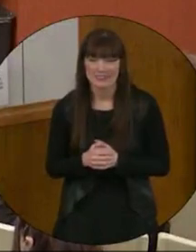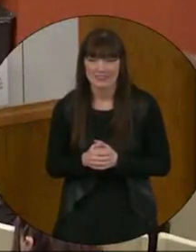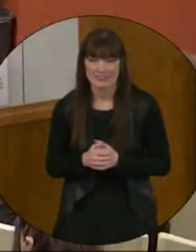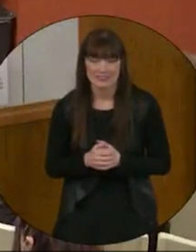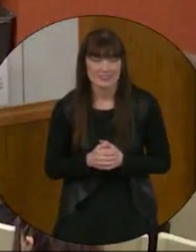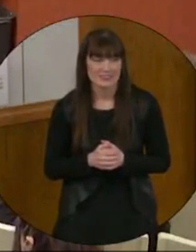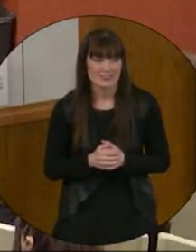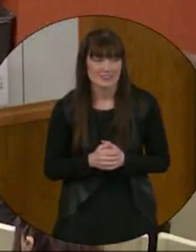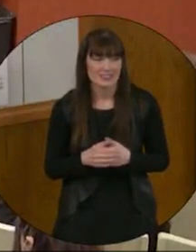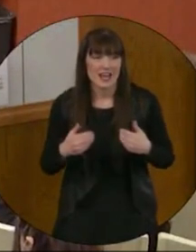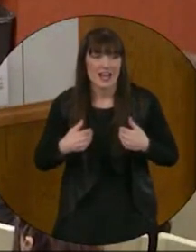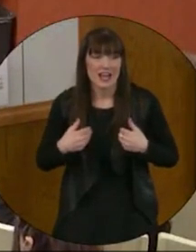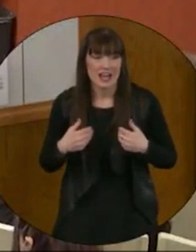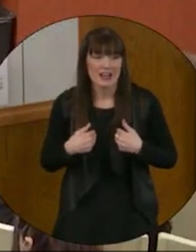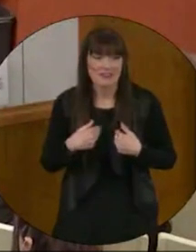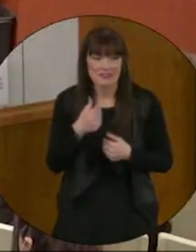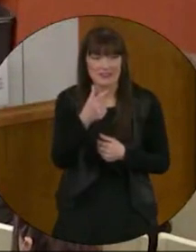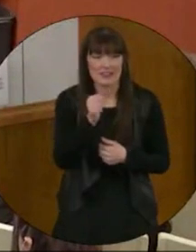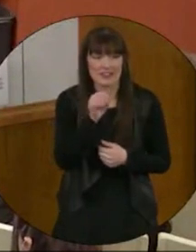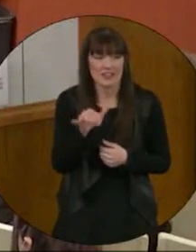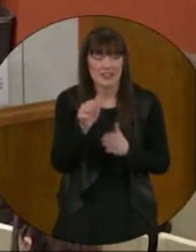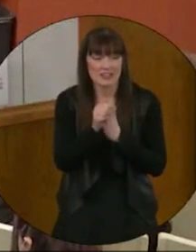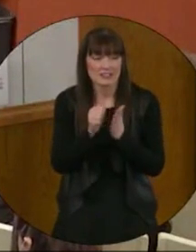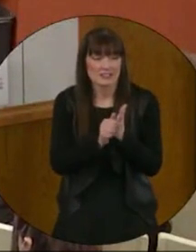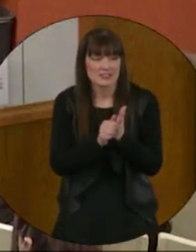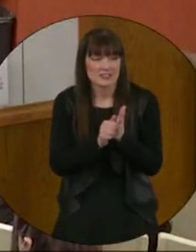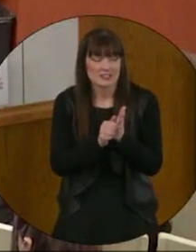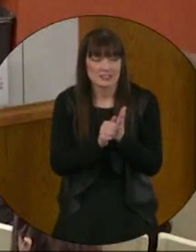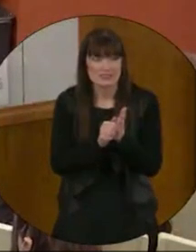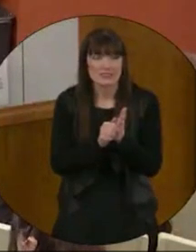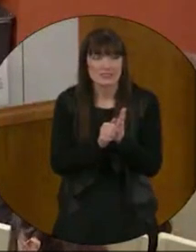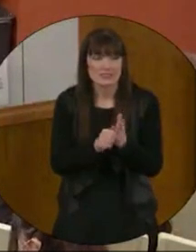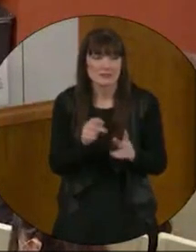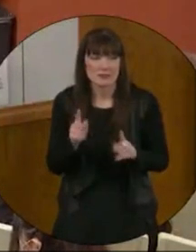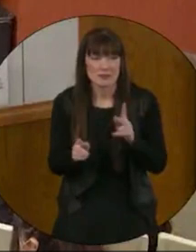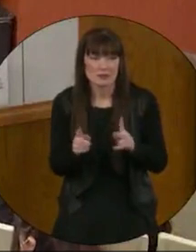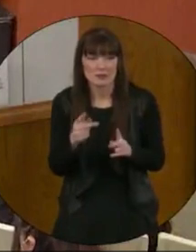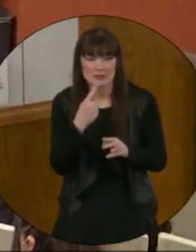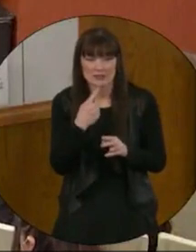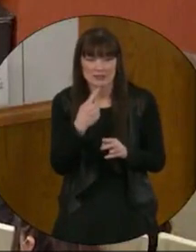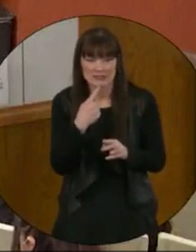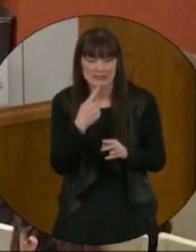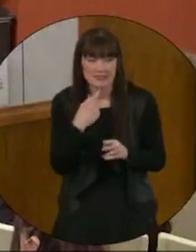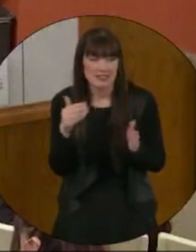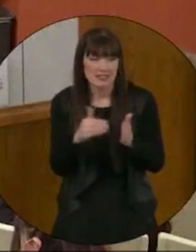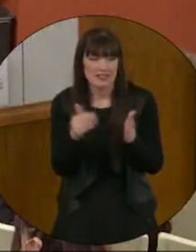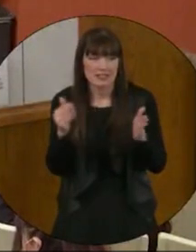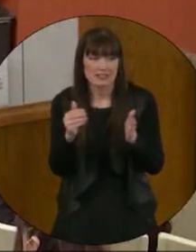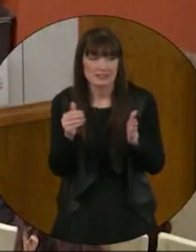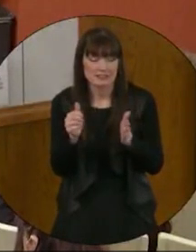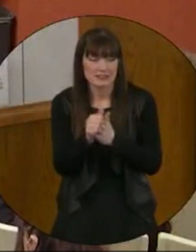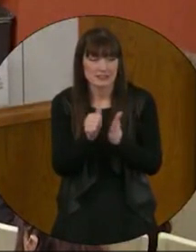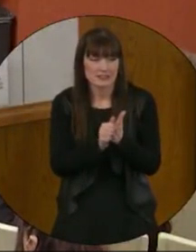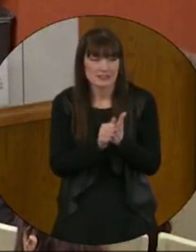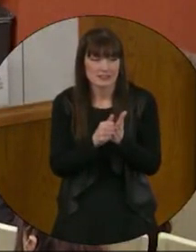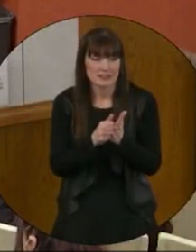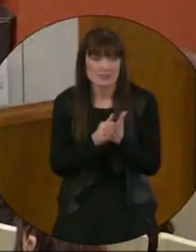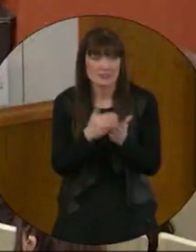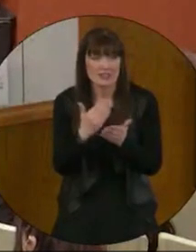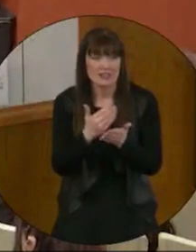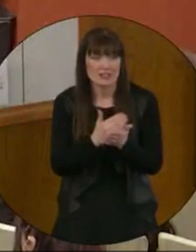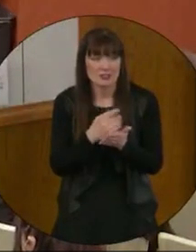I brought the gay agenda tonight because I kept getting accused of preaching that at board meetings, so I decided to finally bring it.